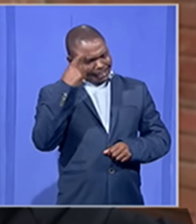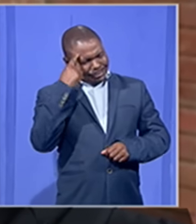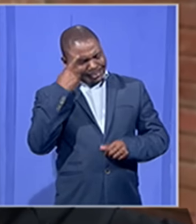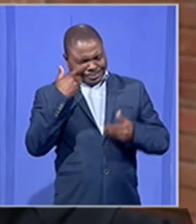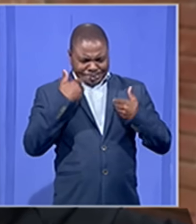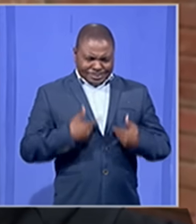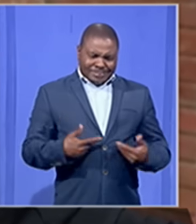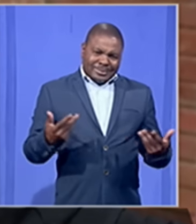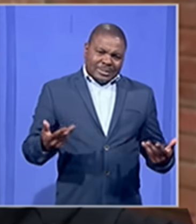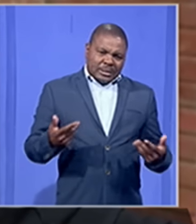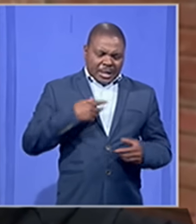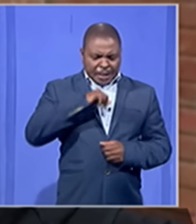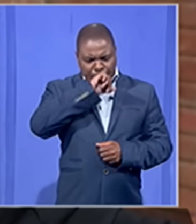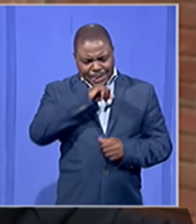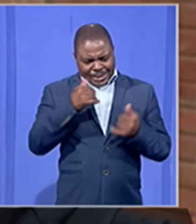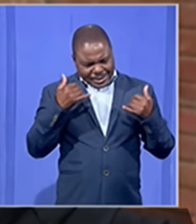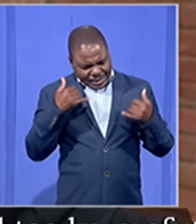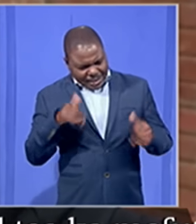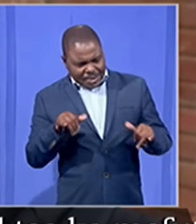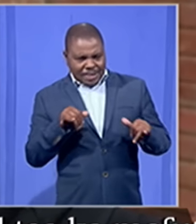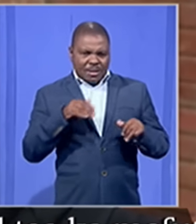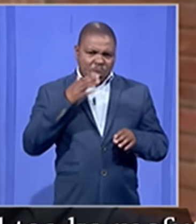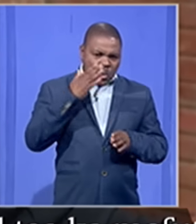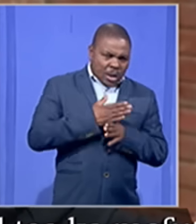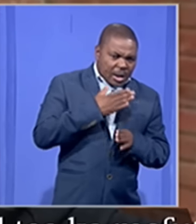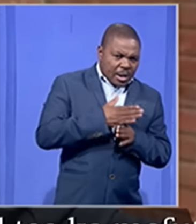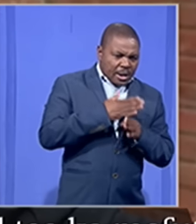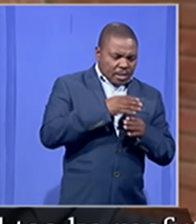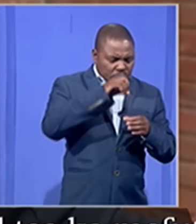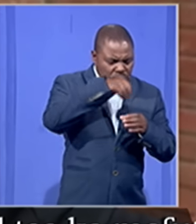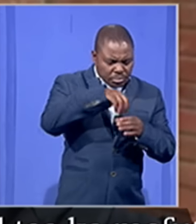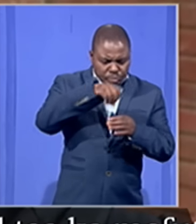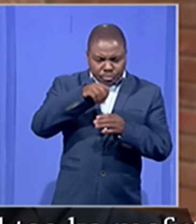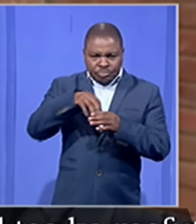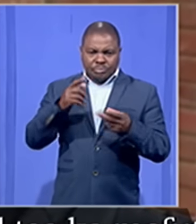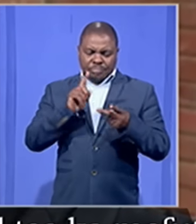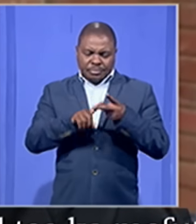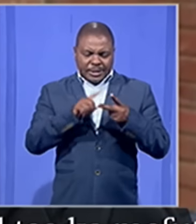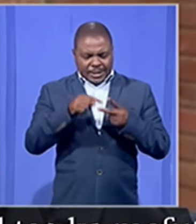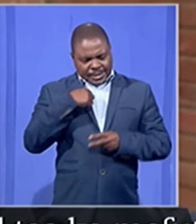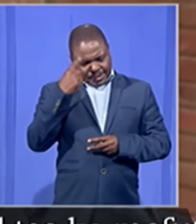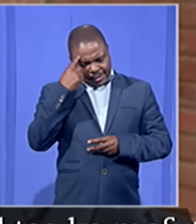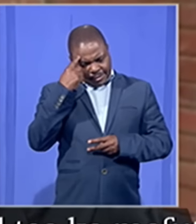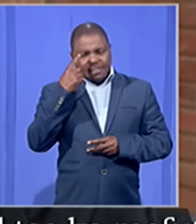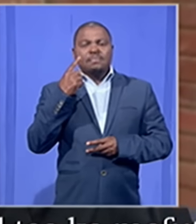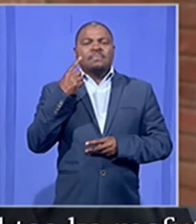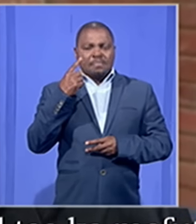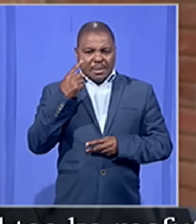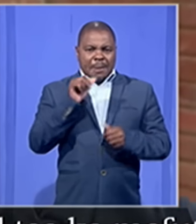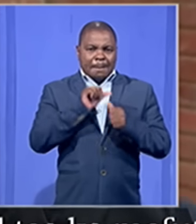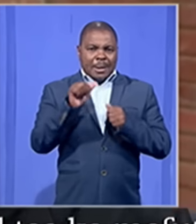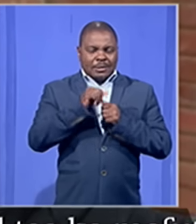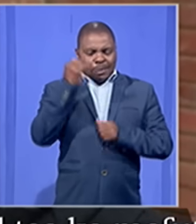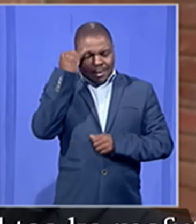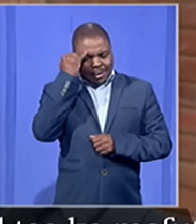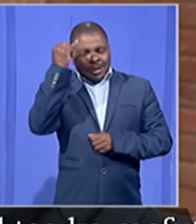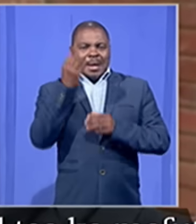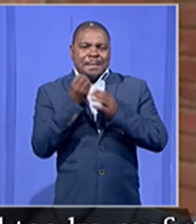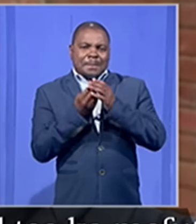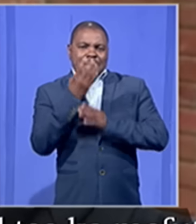le lerato le yona lela la go dira la go jwala, and then ka be ke itla ka botlhale ba